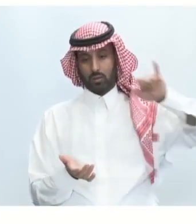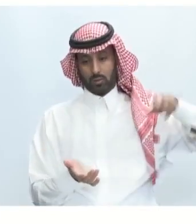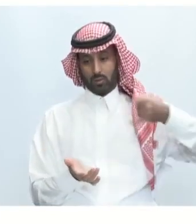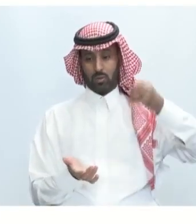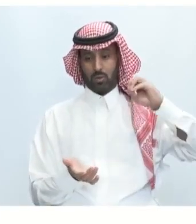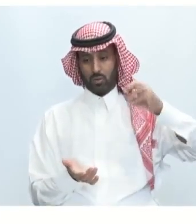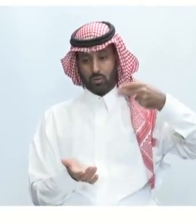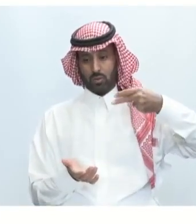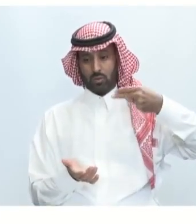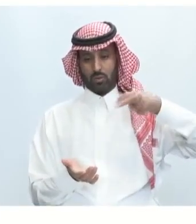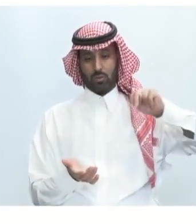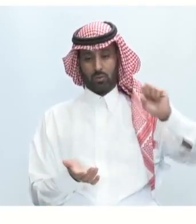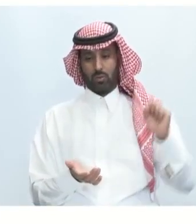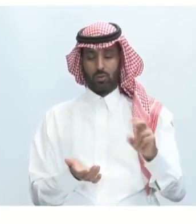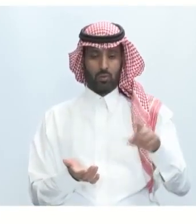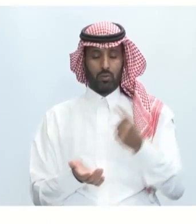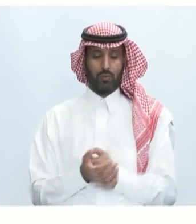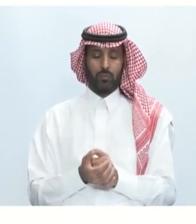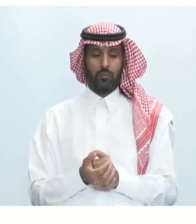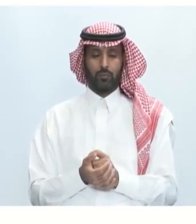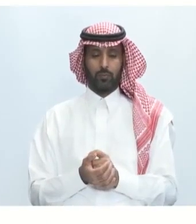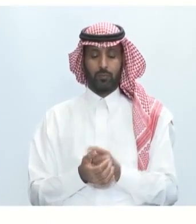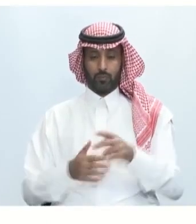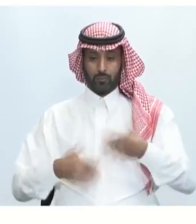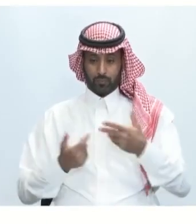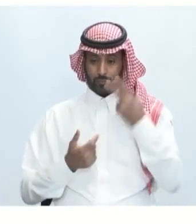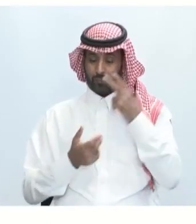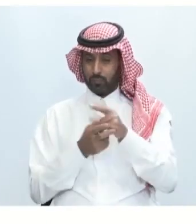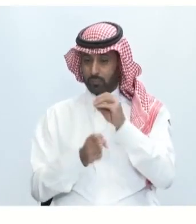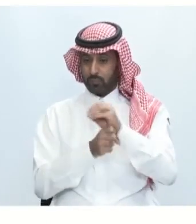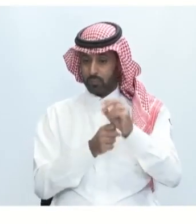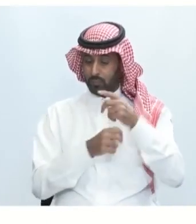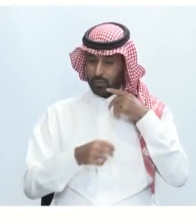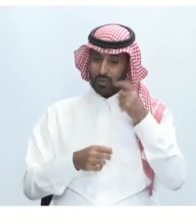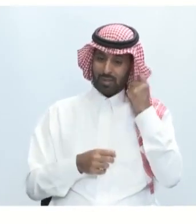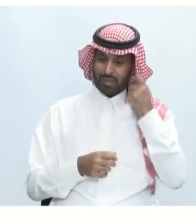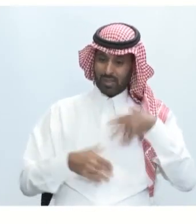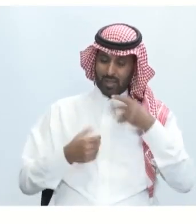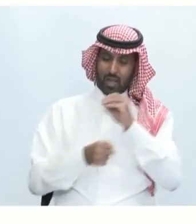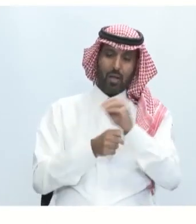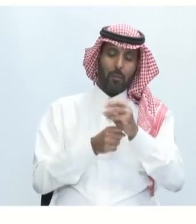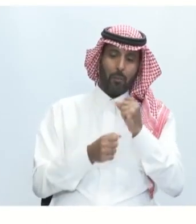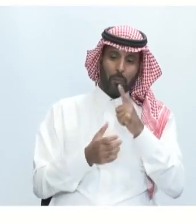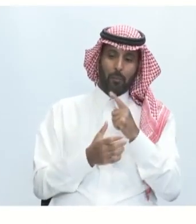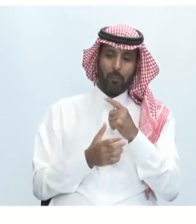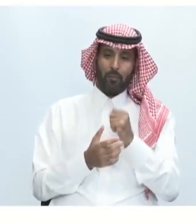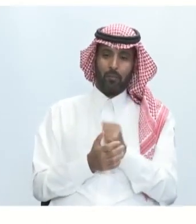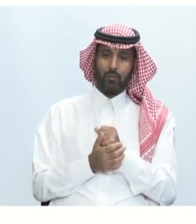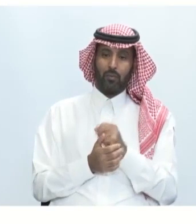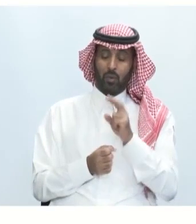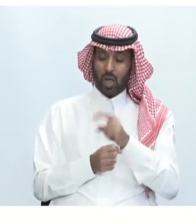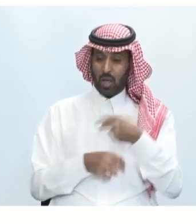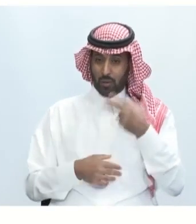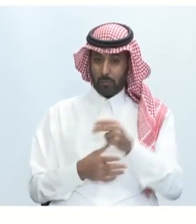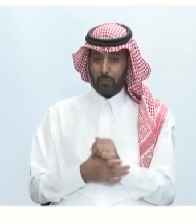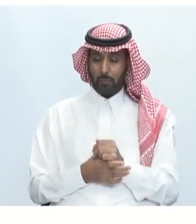easy exercise. Number one, the comedian told the audience a joke. The